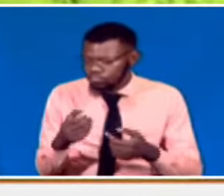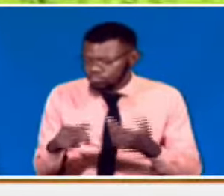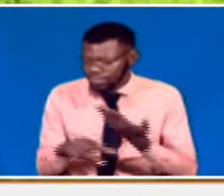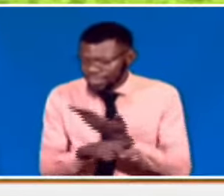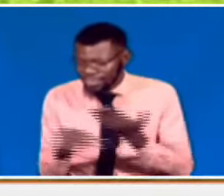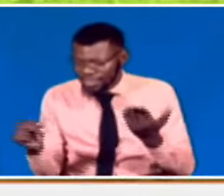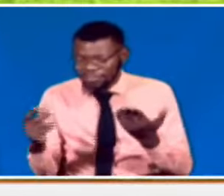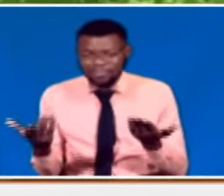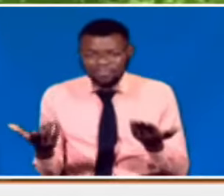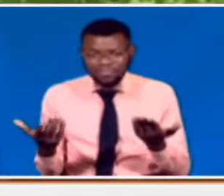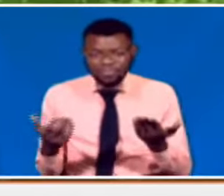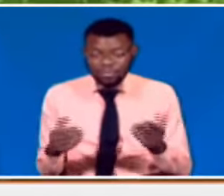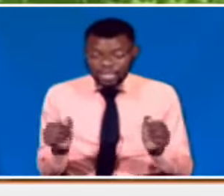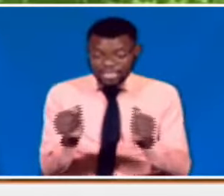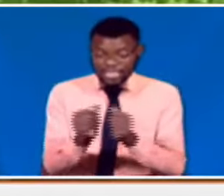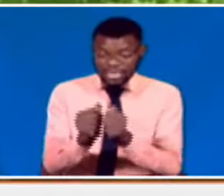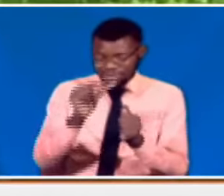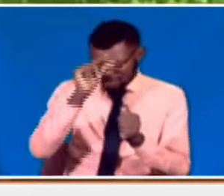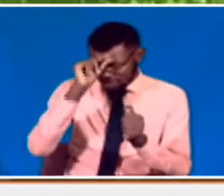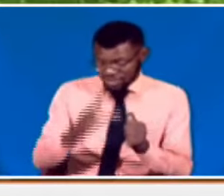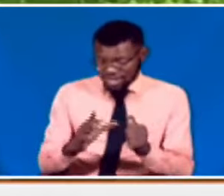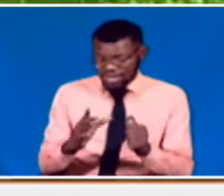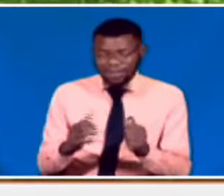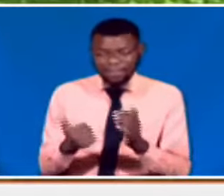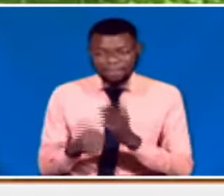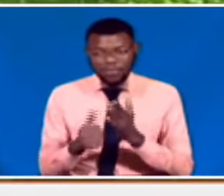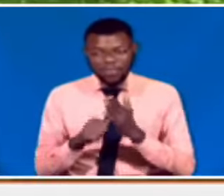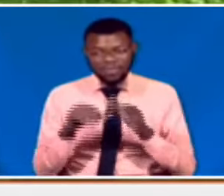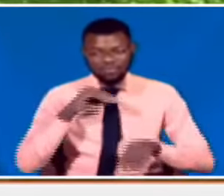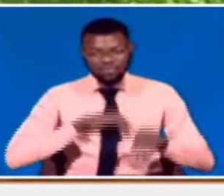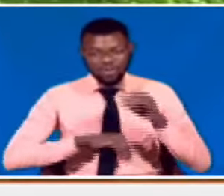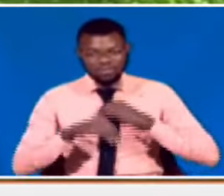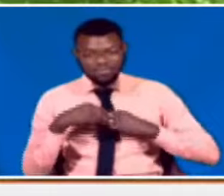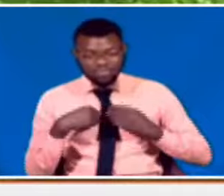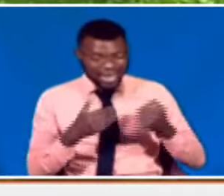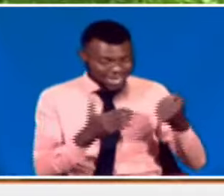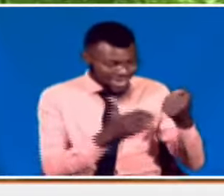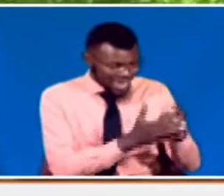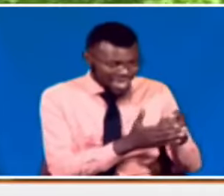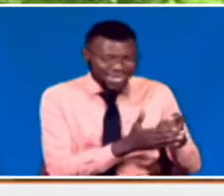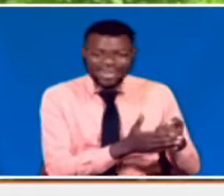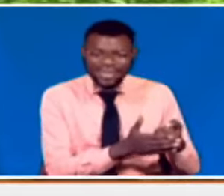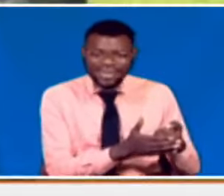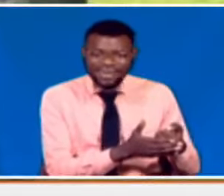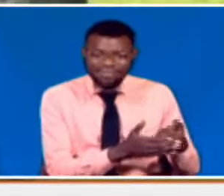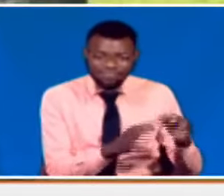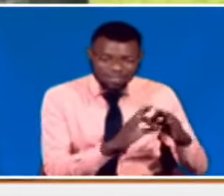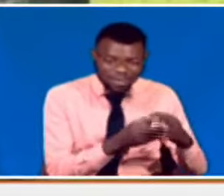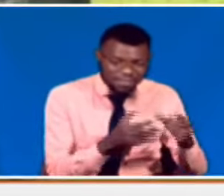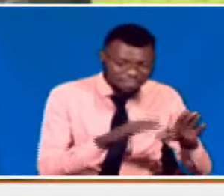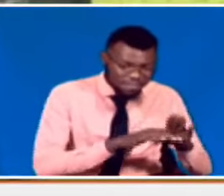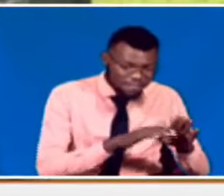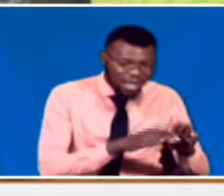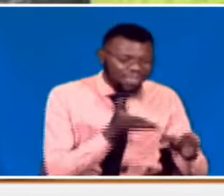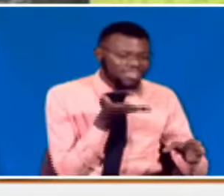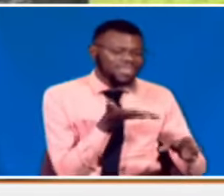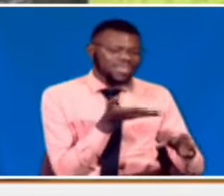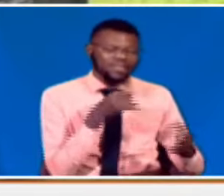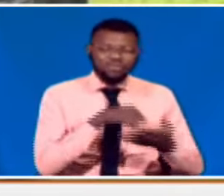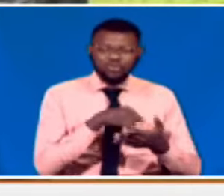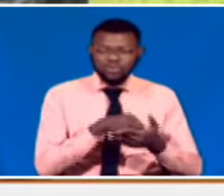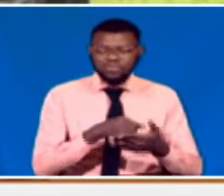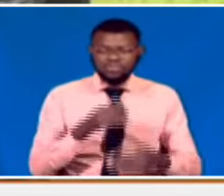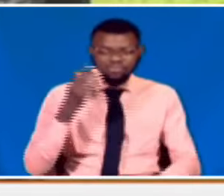10 governors facing corruption charges, 9 have been charged alongside their family members or close allies. Clement